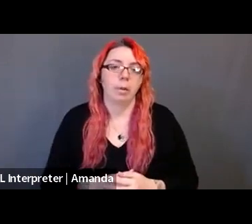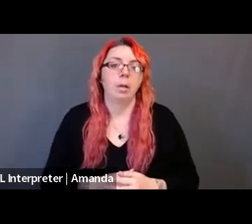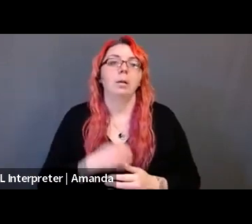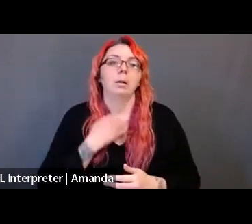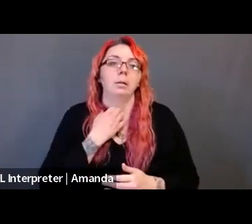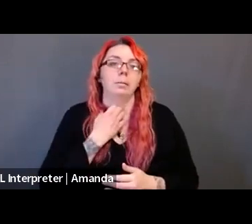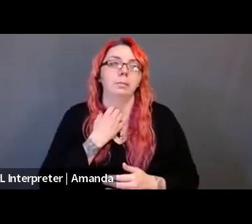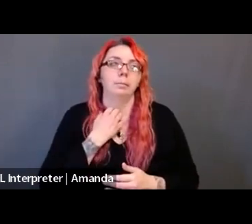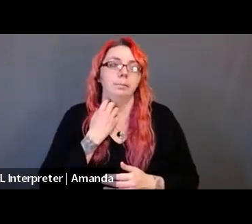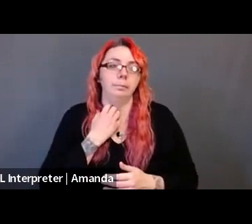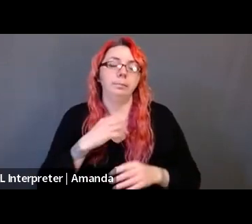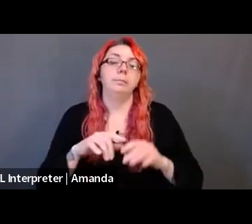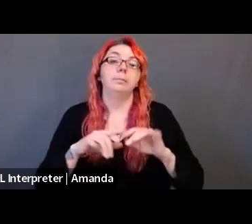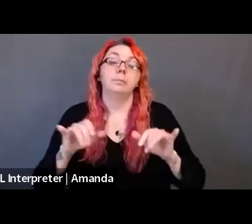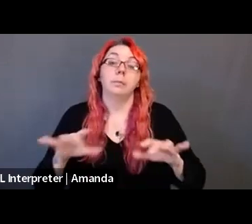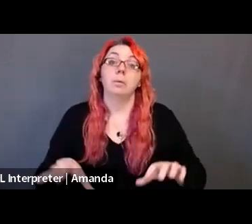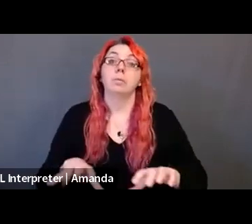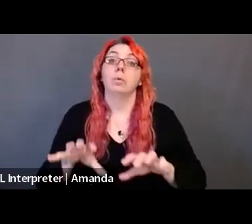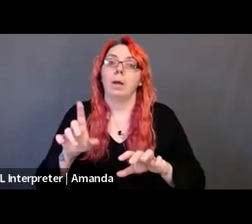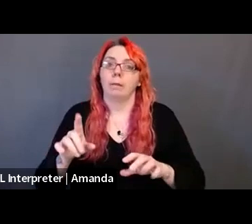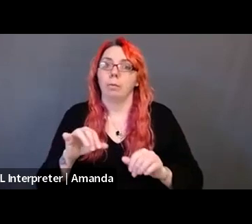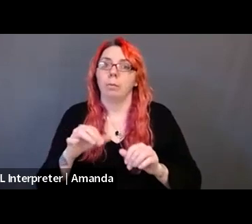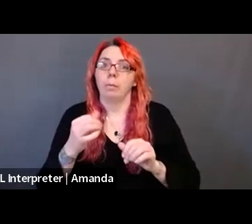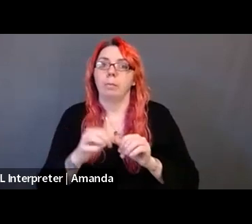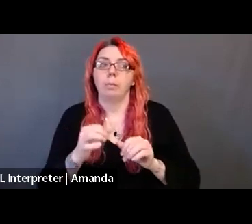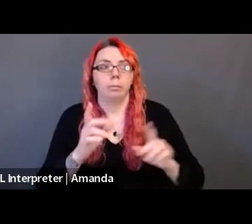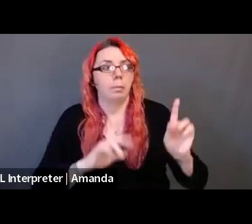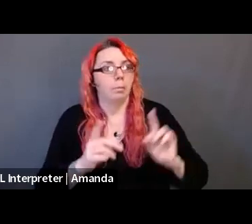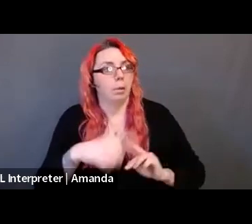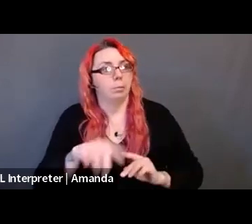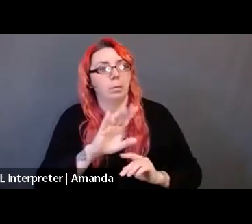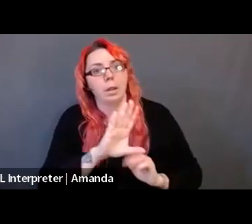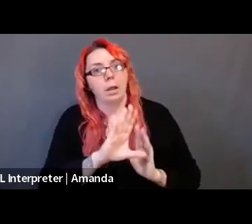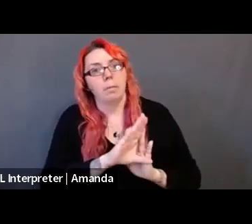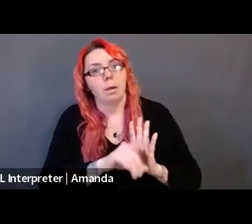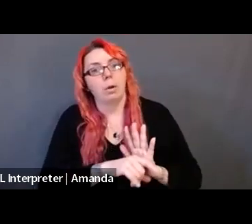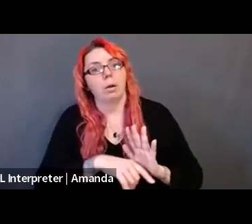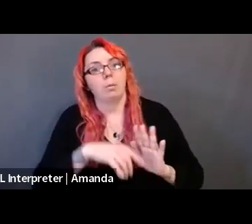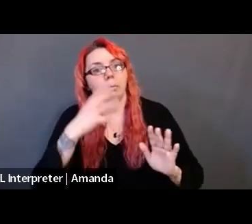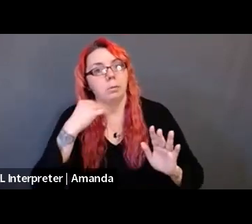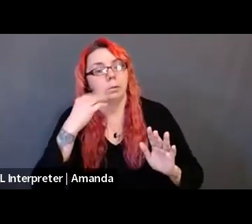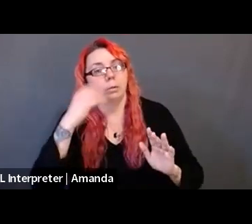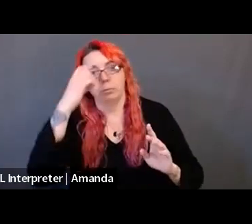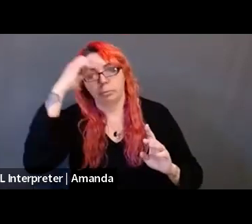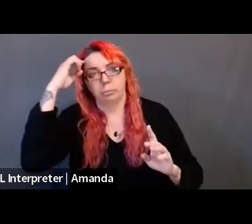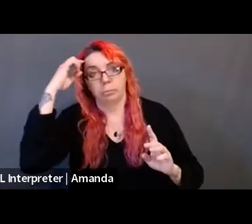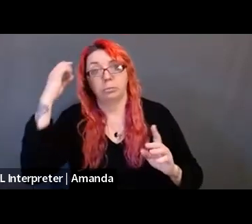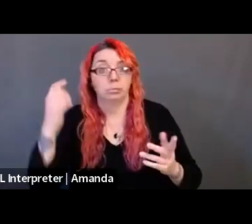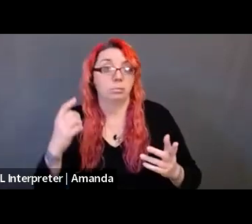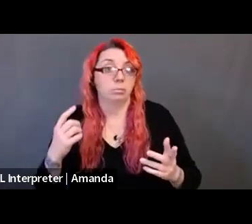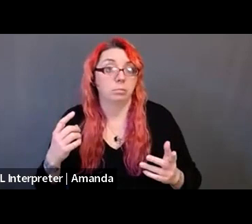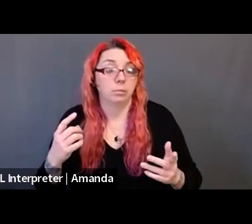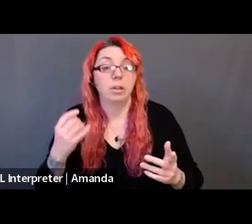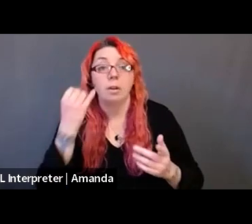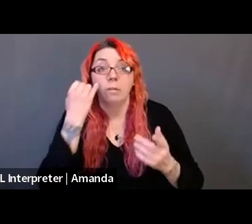said earlier, right? When we're going through people's lived experiences. And so whenever we have these moments of conflict around and racism or any kinds of